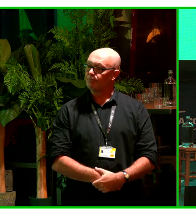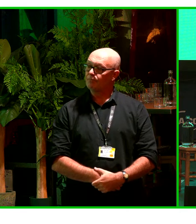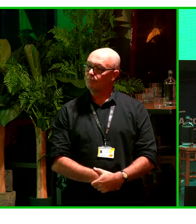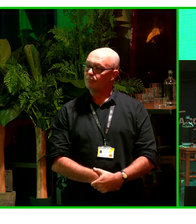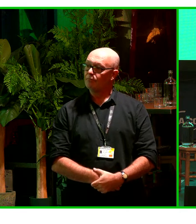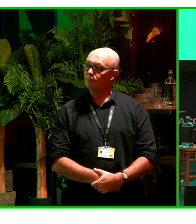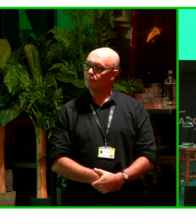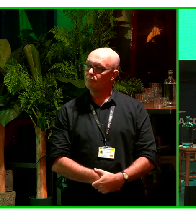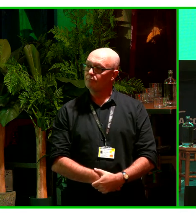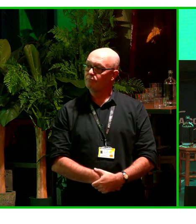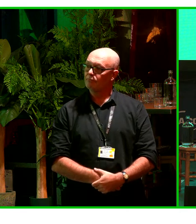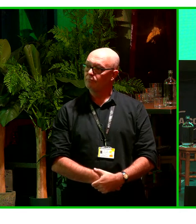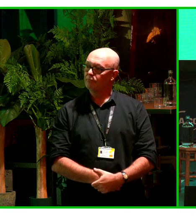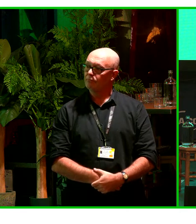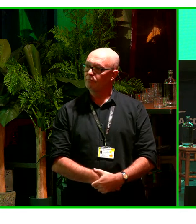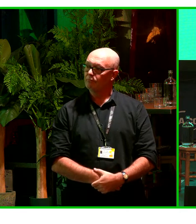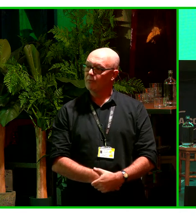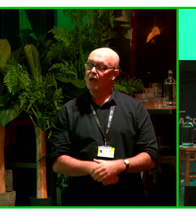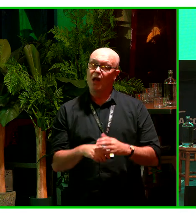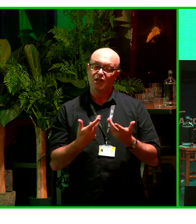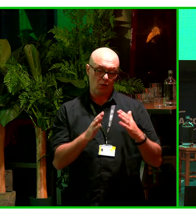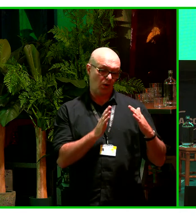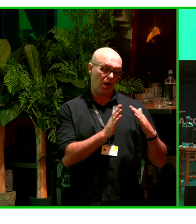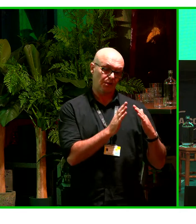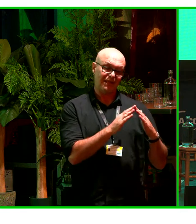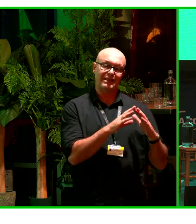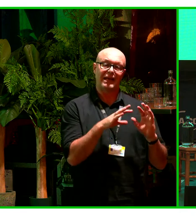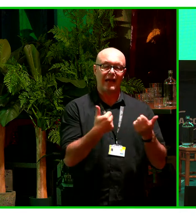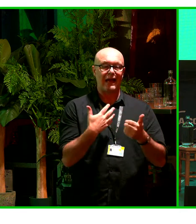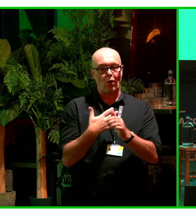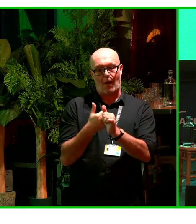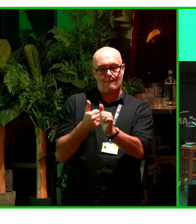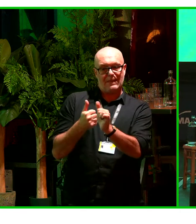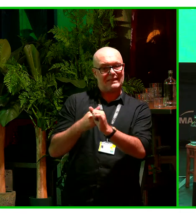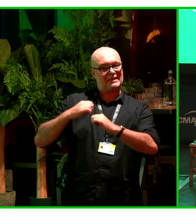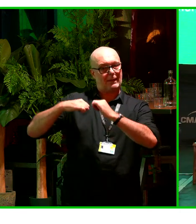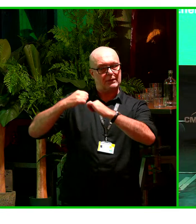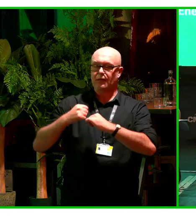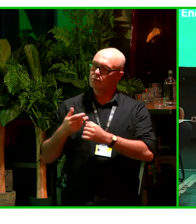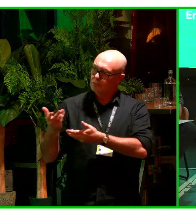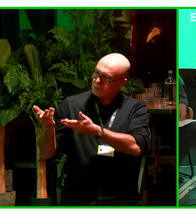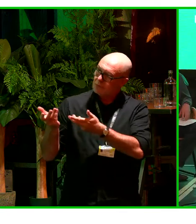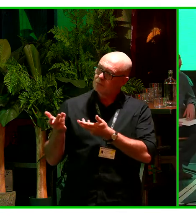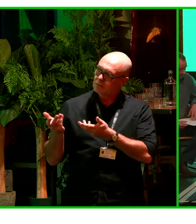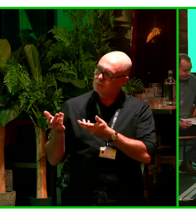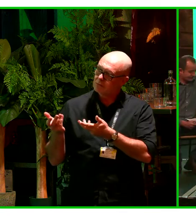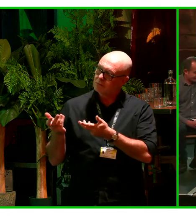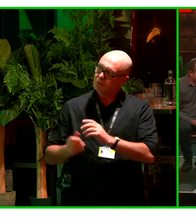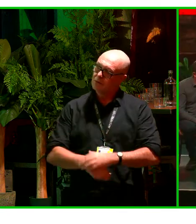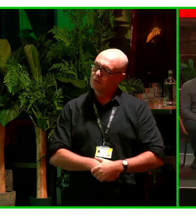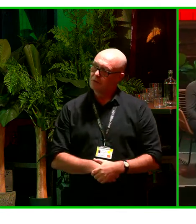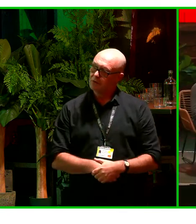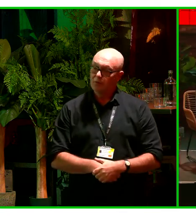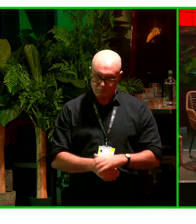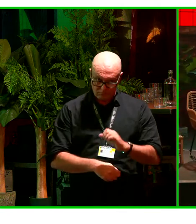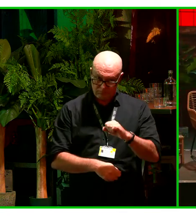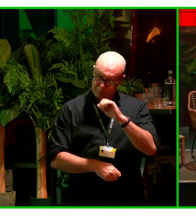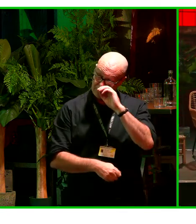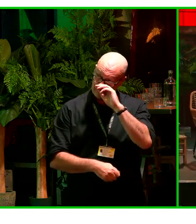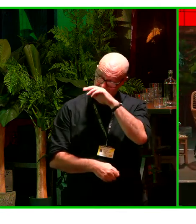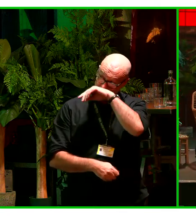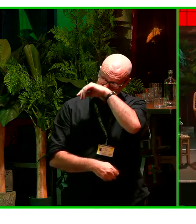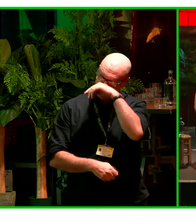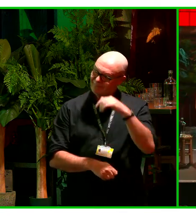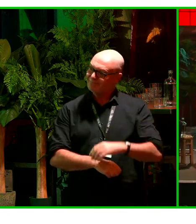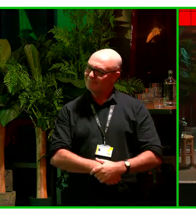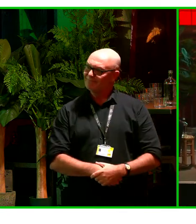onto more of the commercial buildings. Craig, as energy manager at Bruntwood, give some of your experience. Yeah, sure.